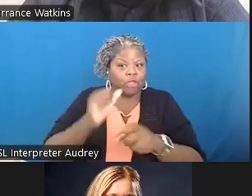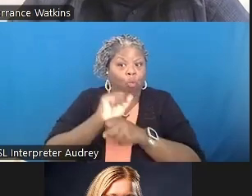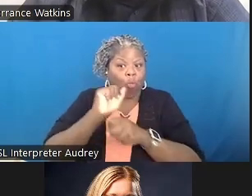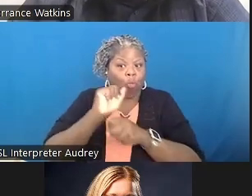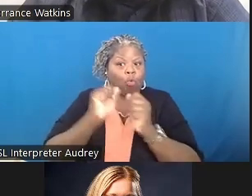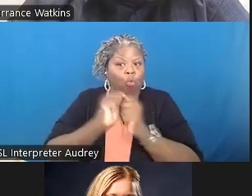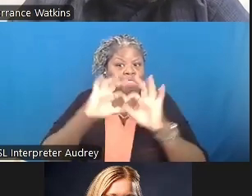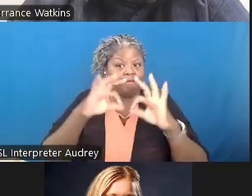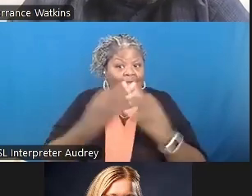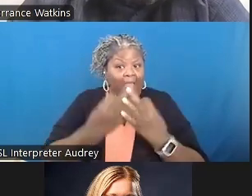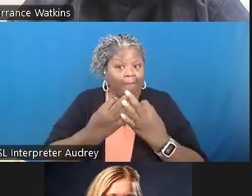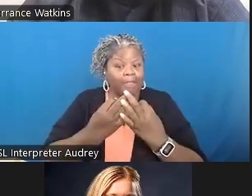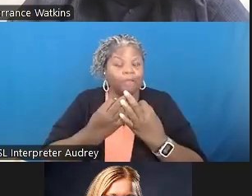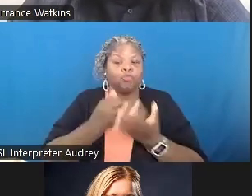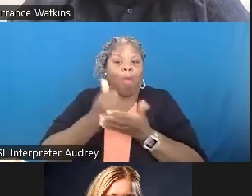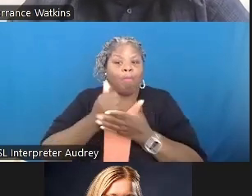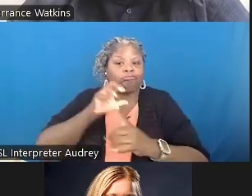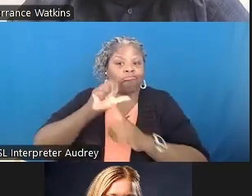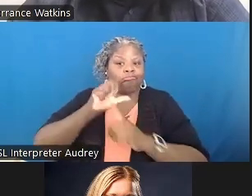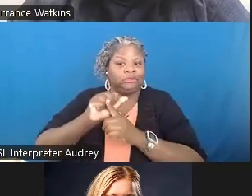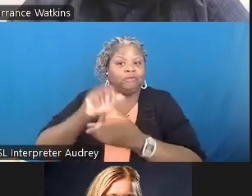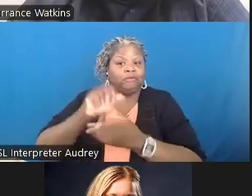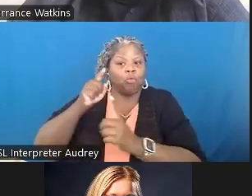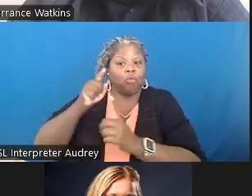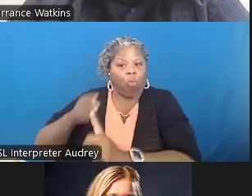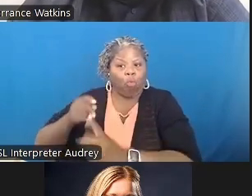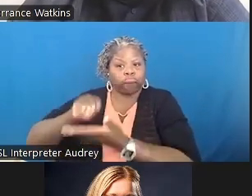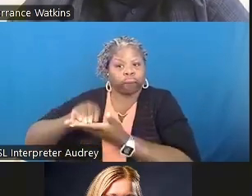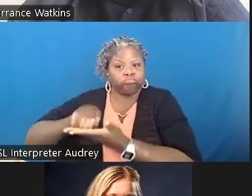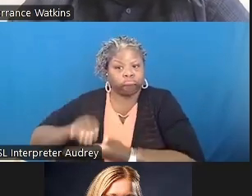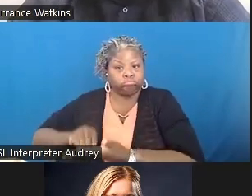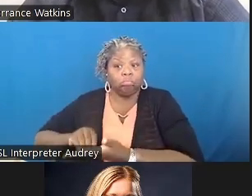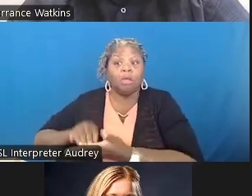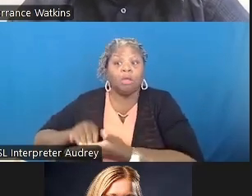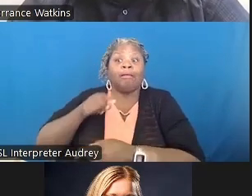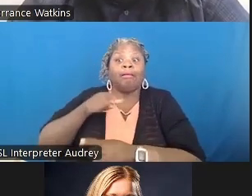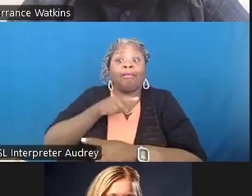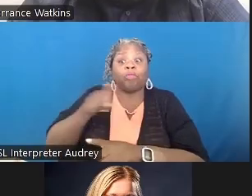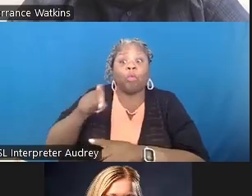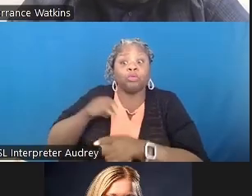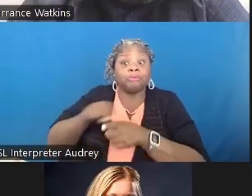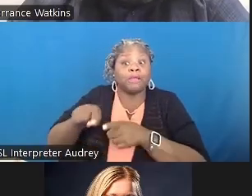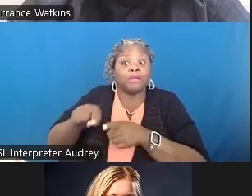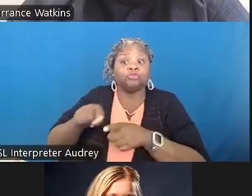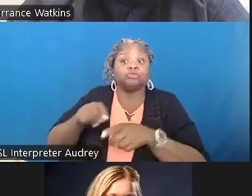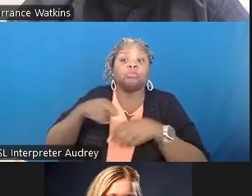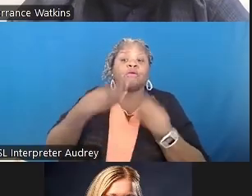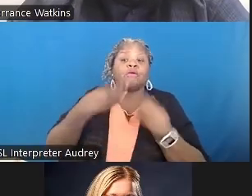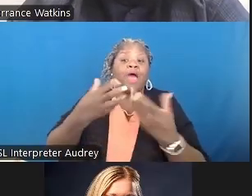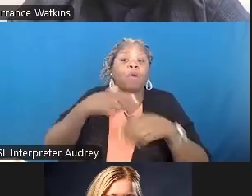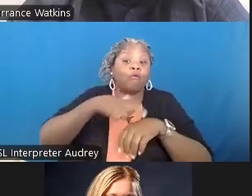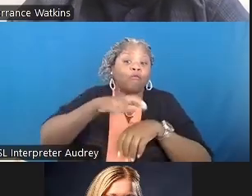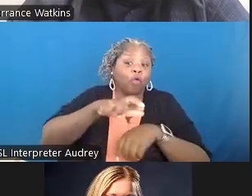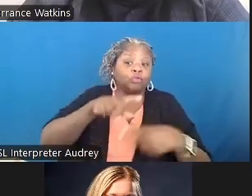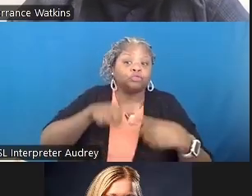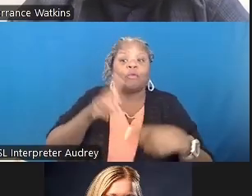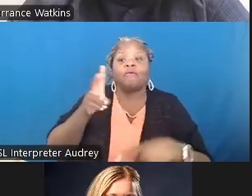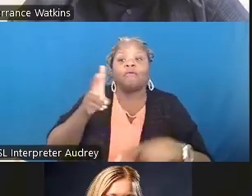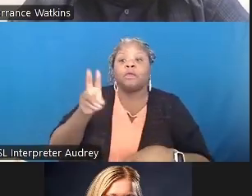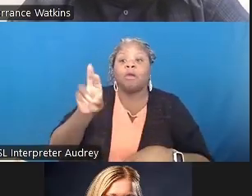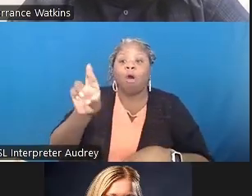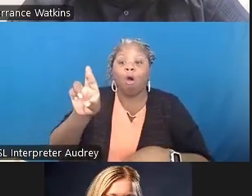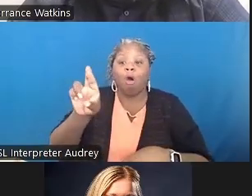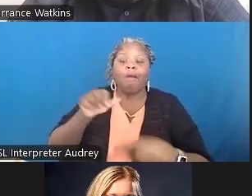identified in their service plan. Housing specialists will provide referrals to vocational services, assist with